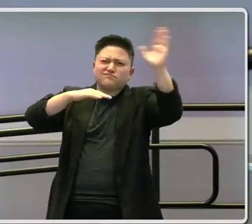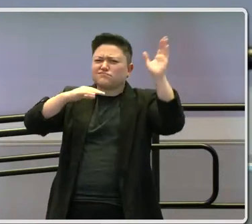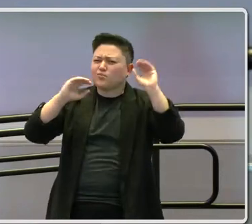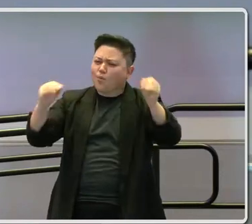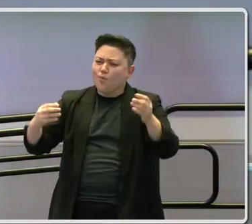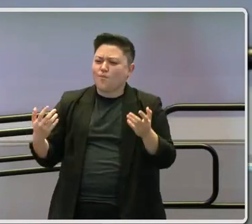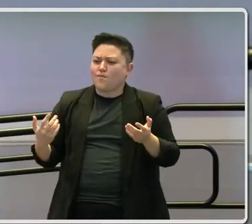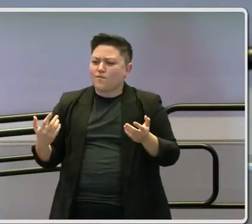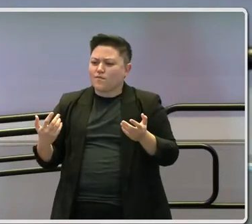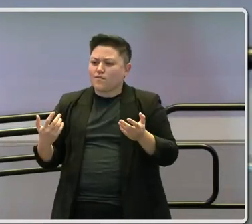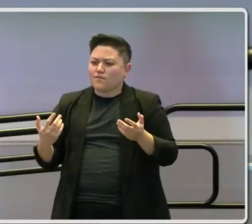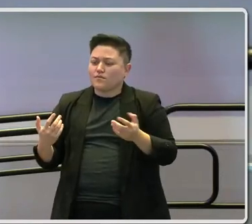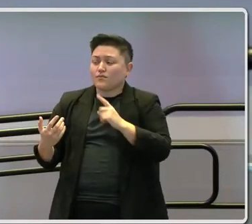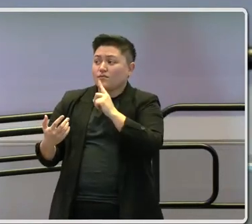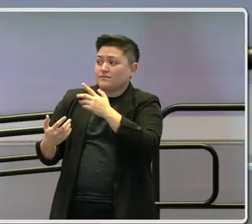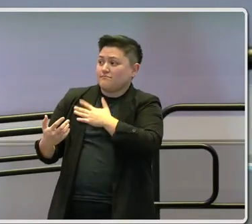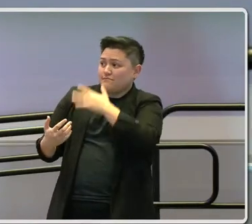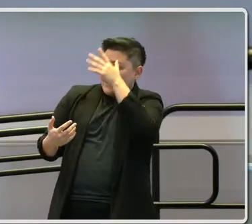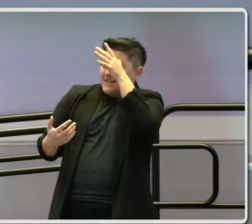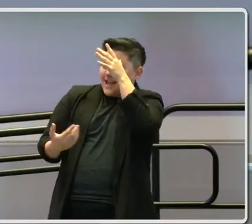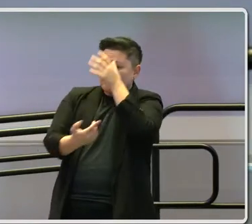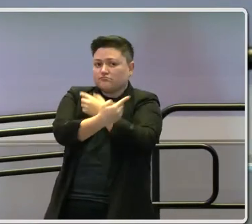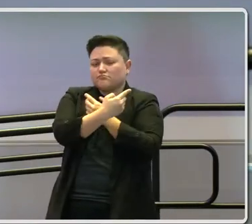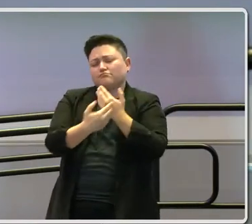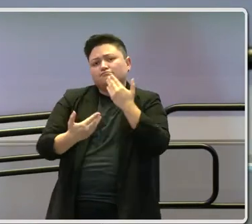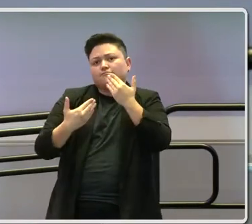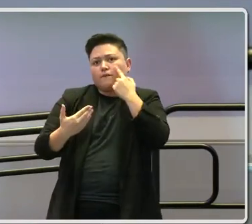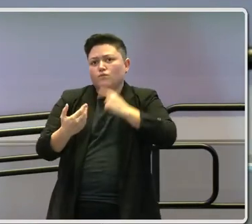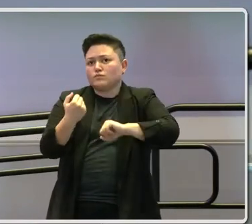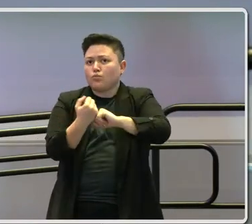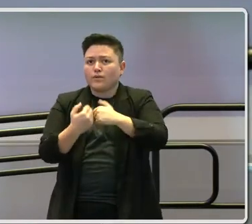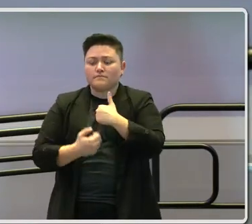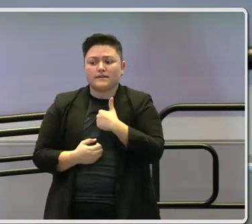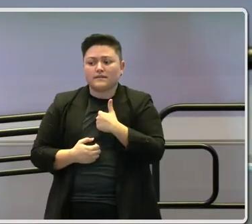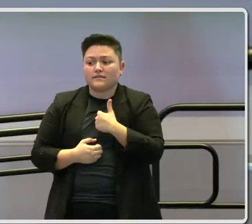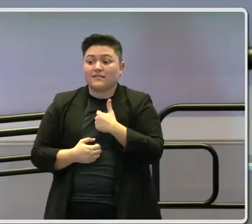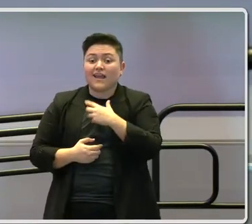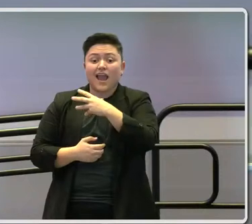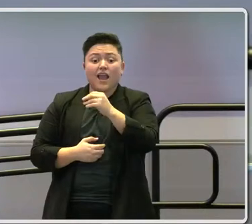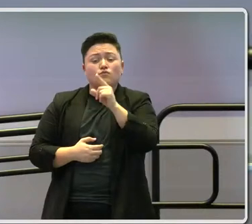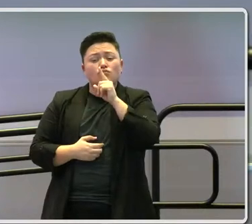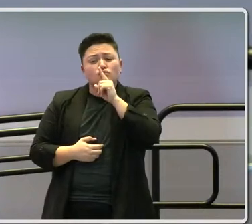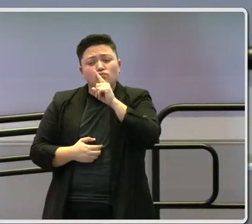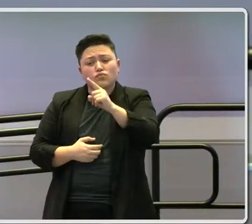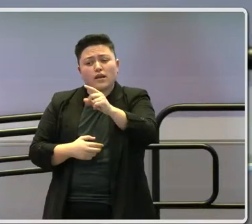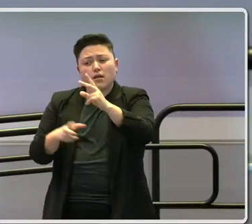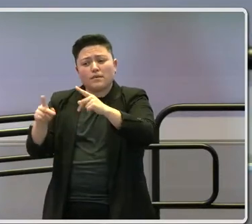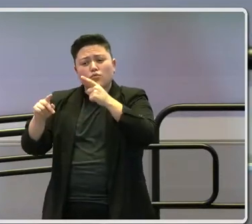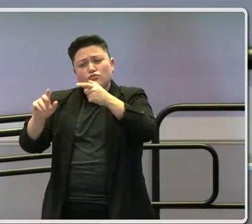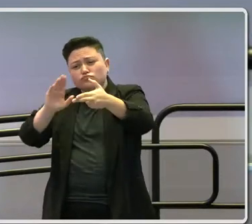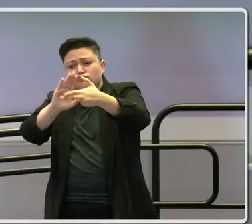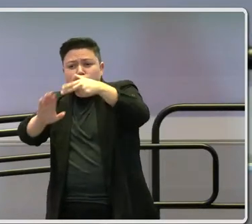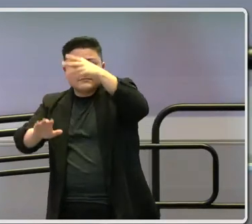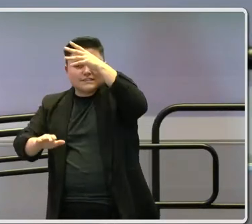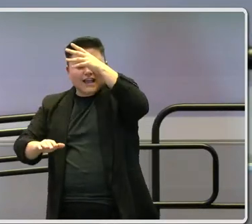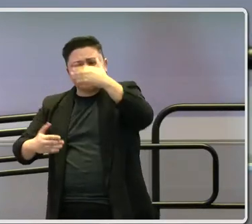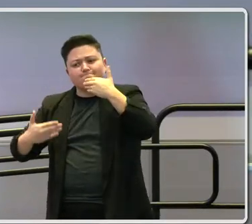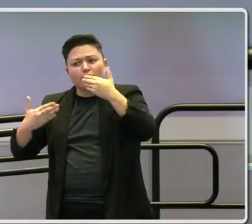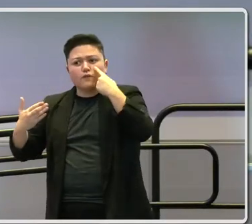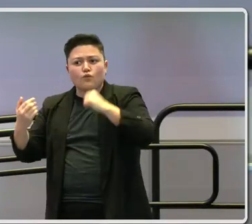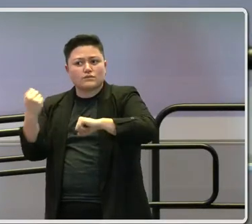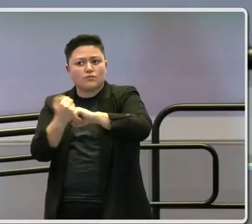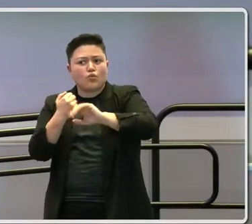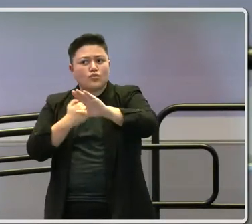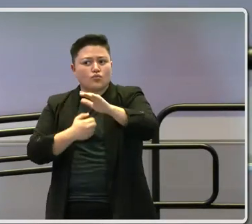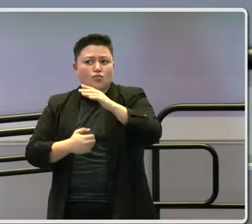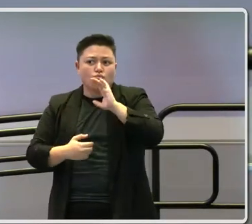my dad, who you see up here, for uplifting me, and to all the girl dads out there who will do the same for the next generation of